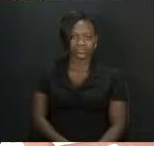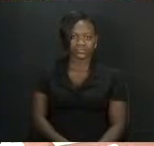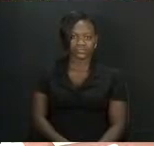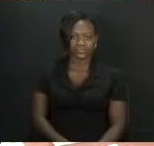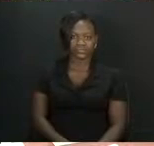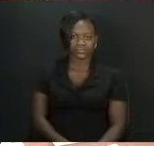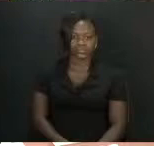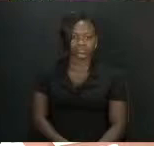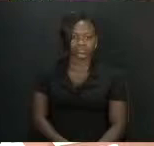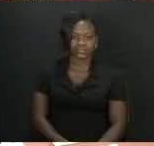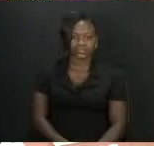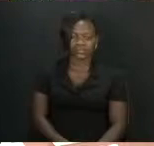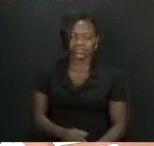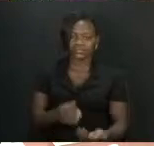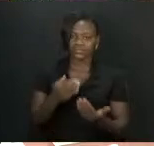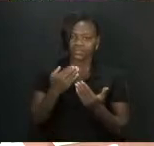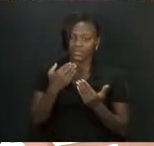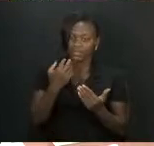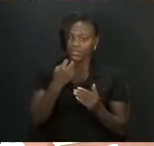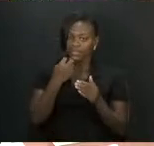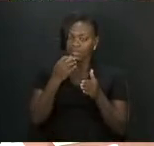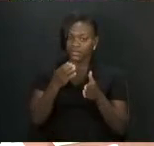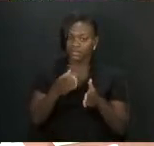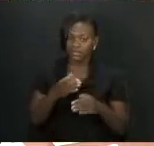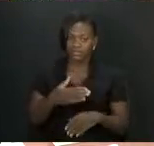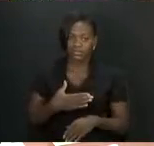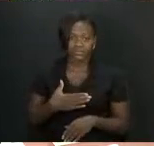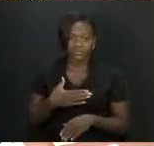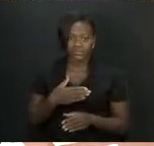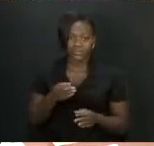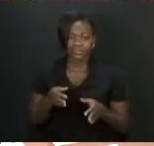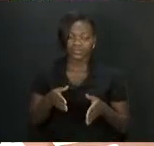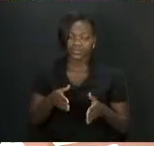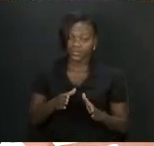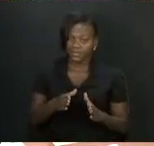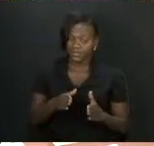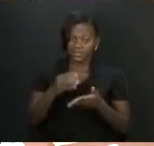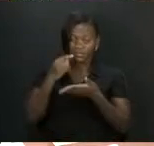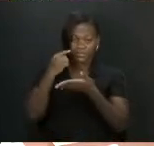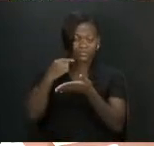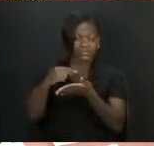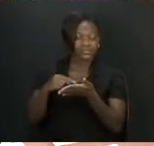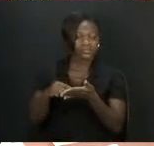Speaker, I'm grateful. Please, with your indulgence, let me take you to